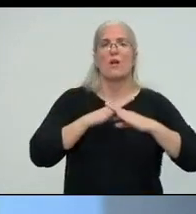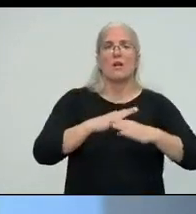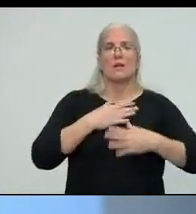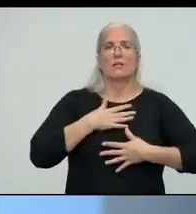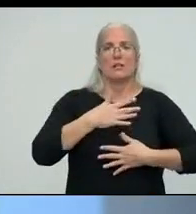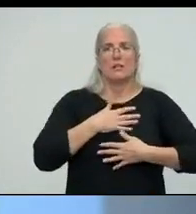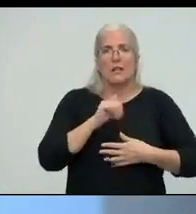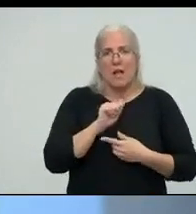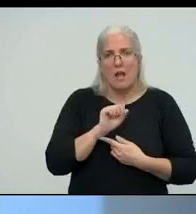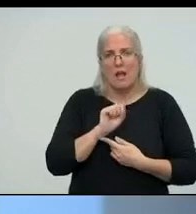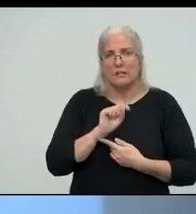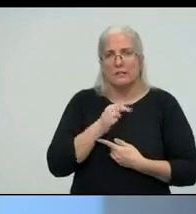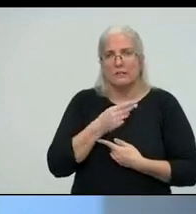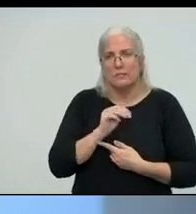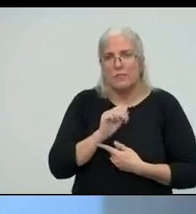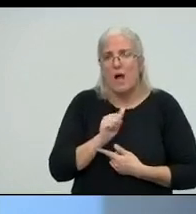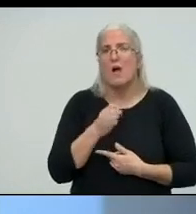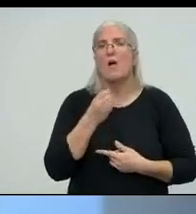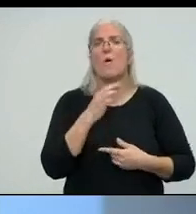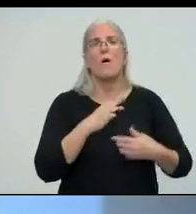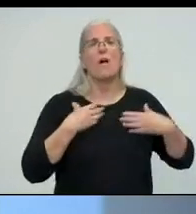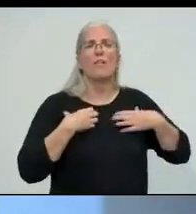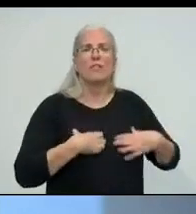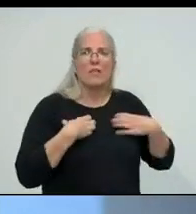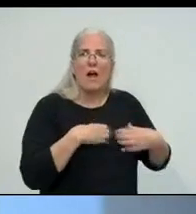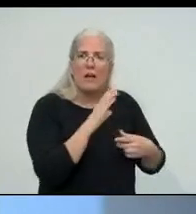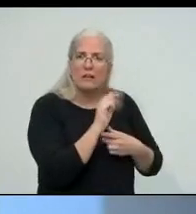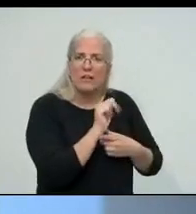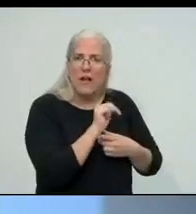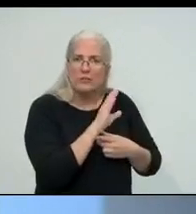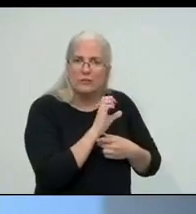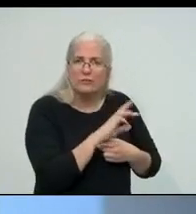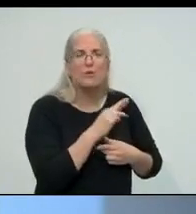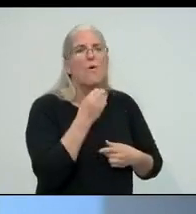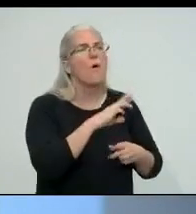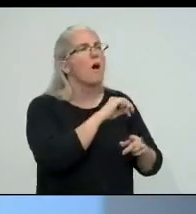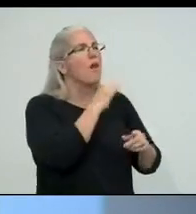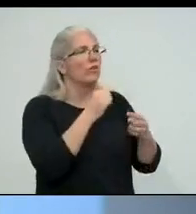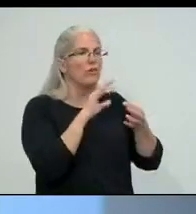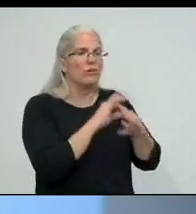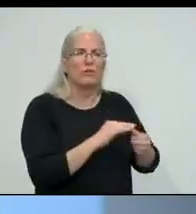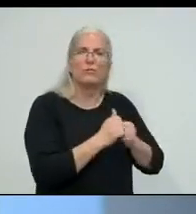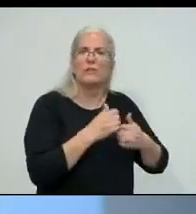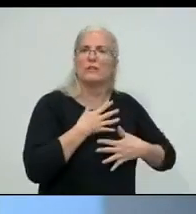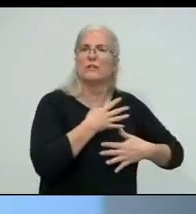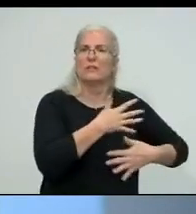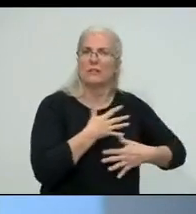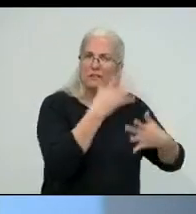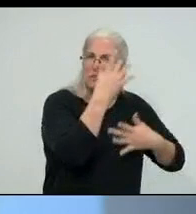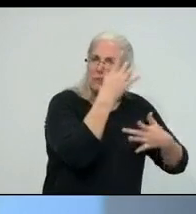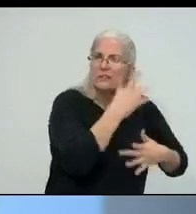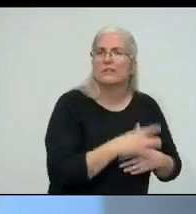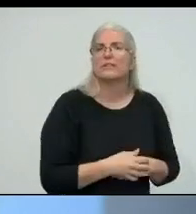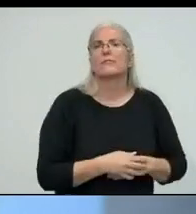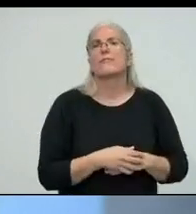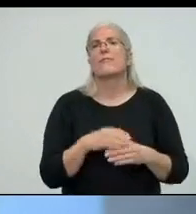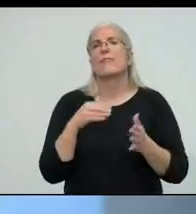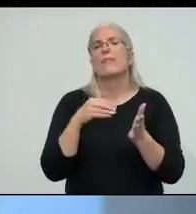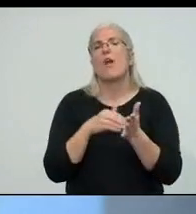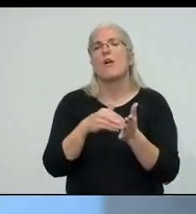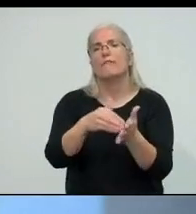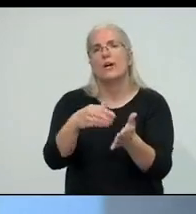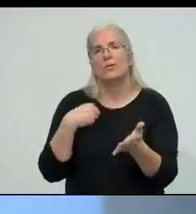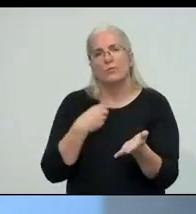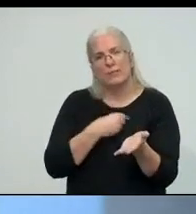lung cancer, and other respiratory issues. And so often we are seeing that in communities where